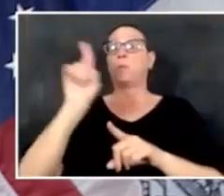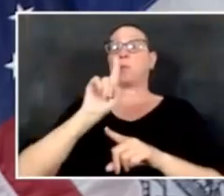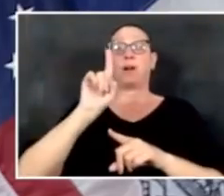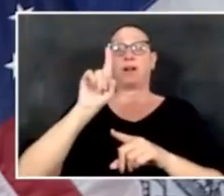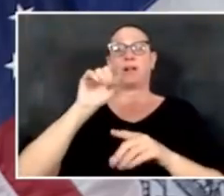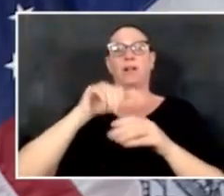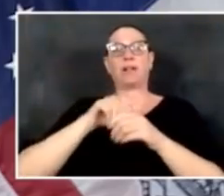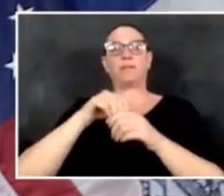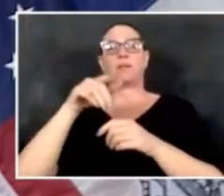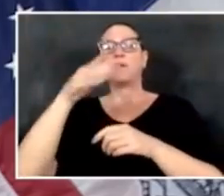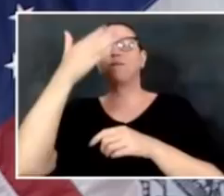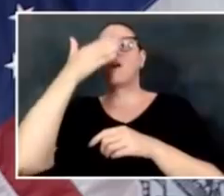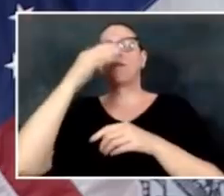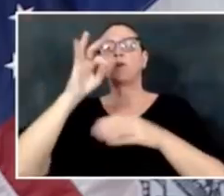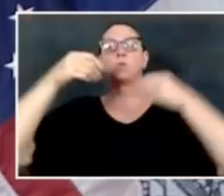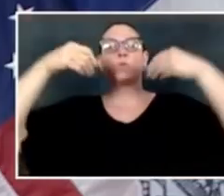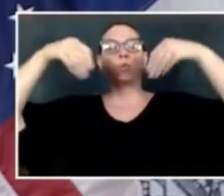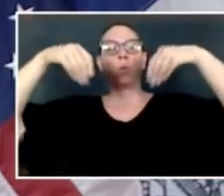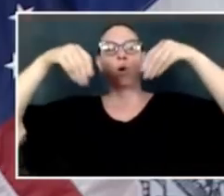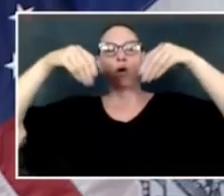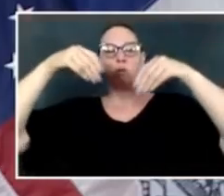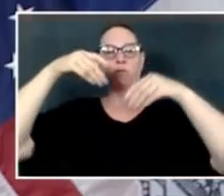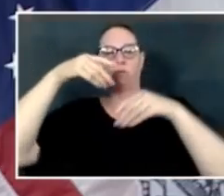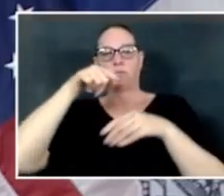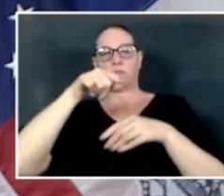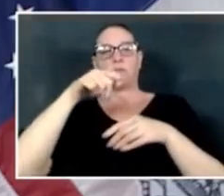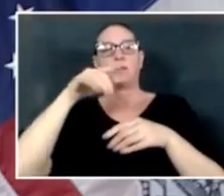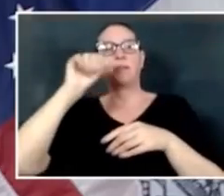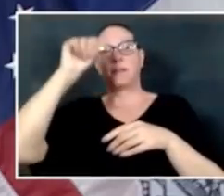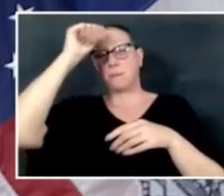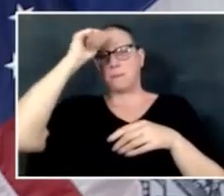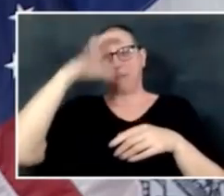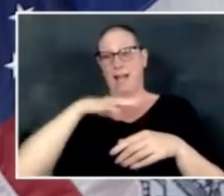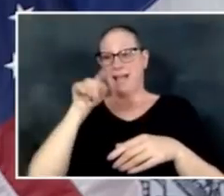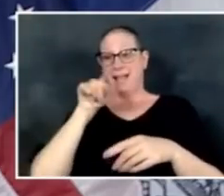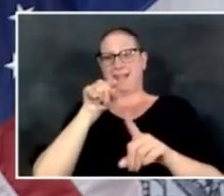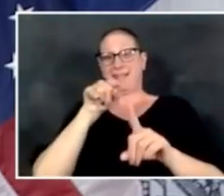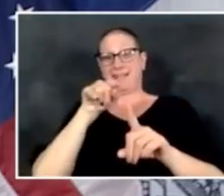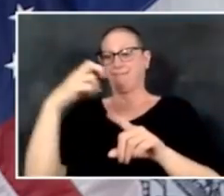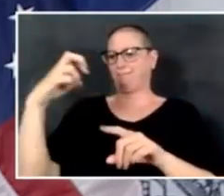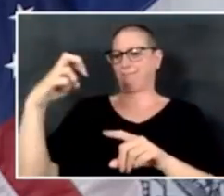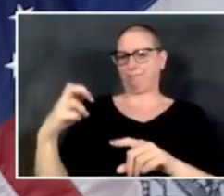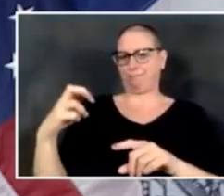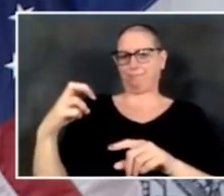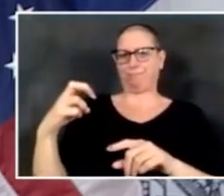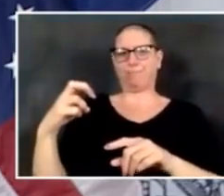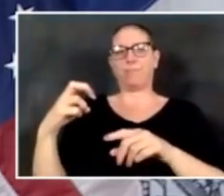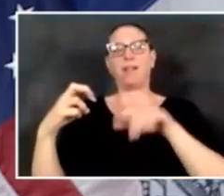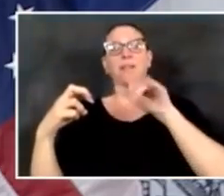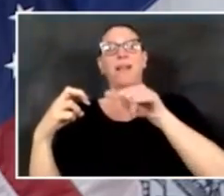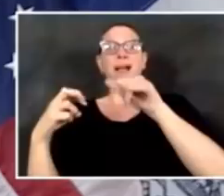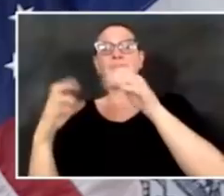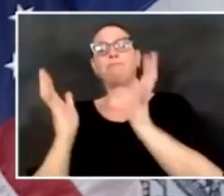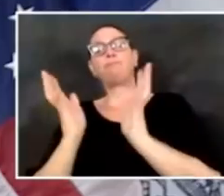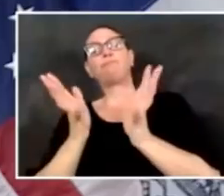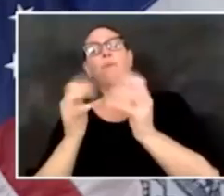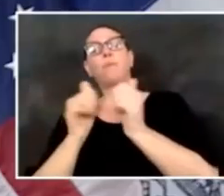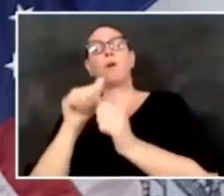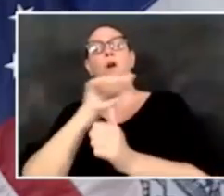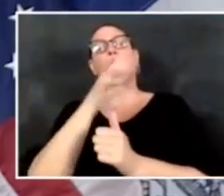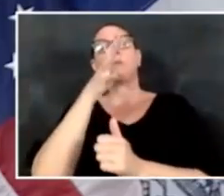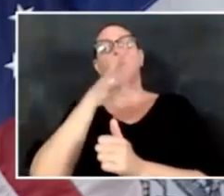female. Those 2 individuals are subsequently arrested, as well as the third person that